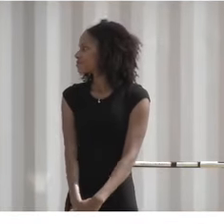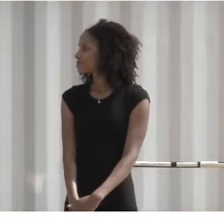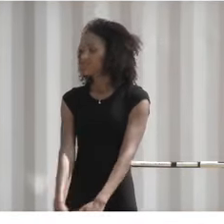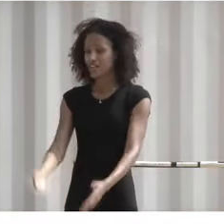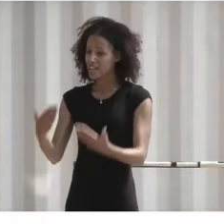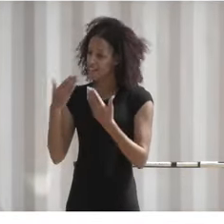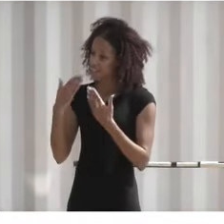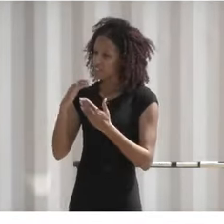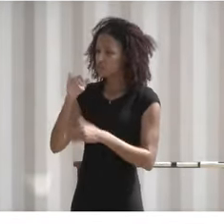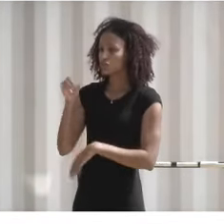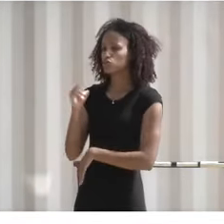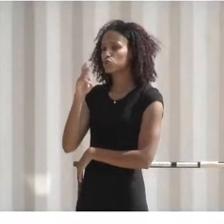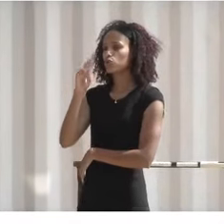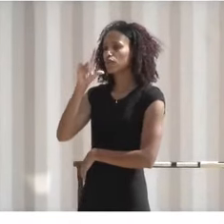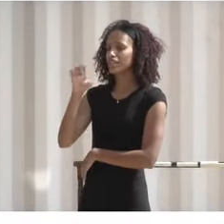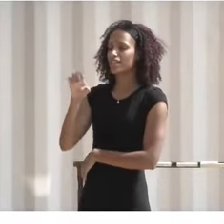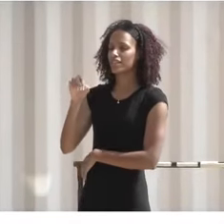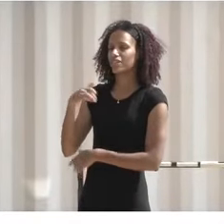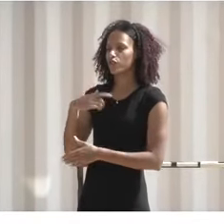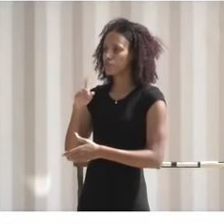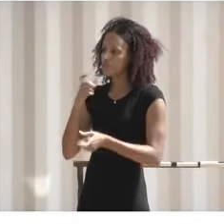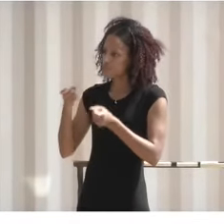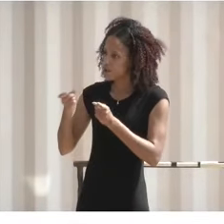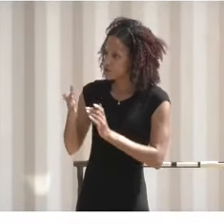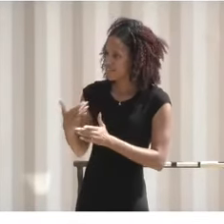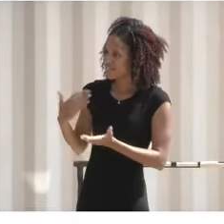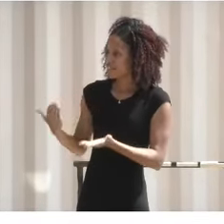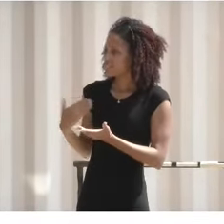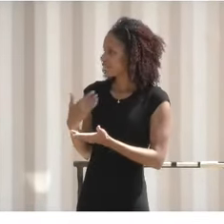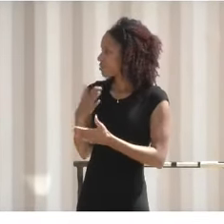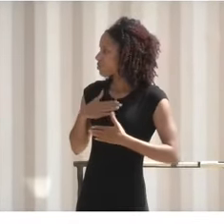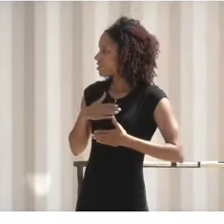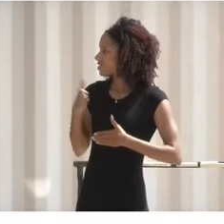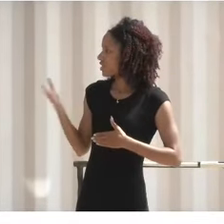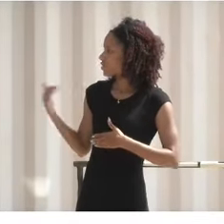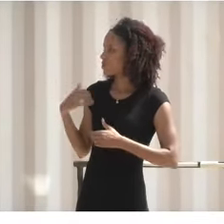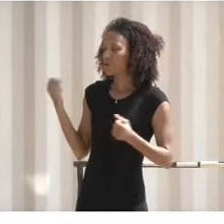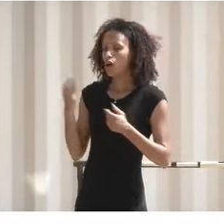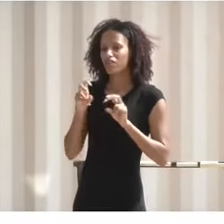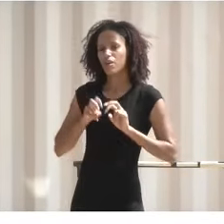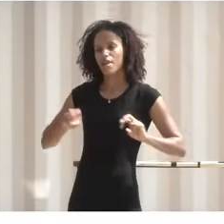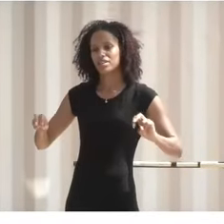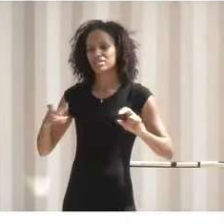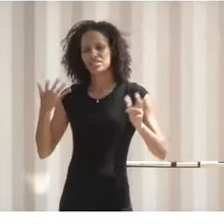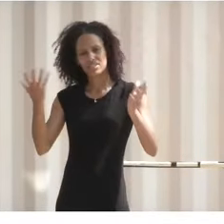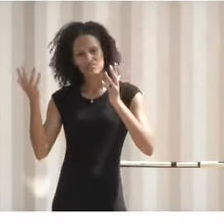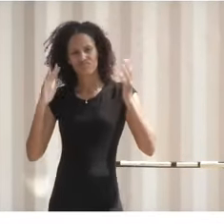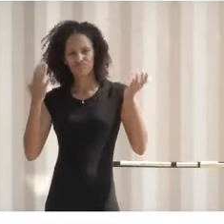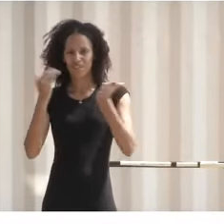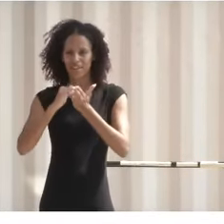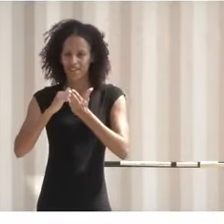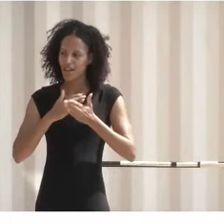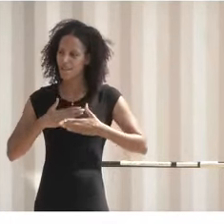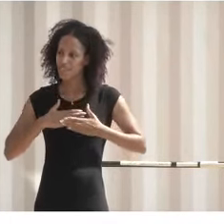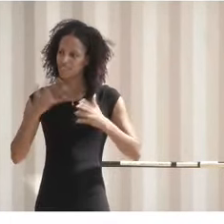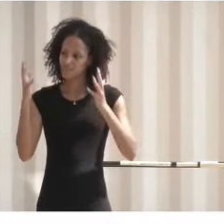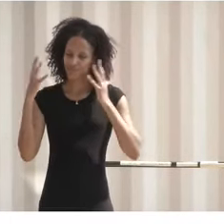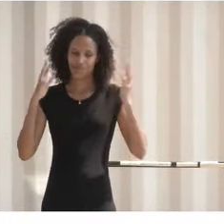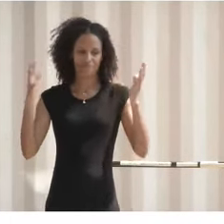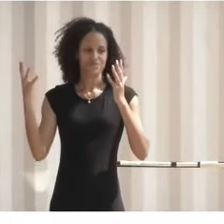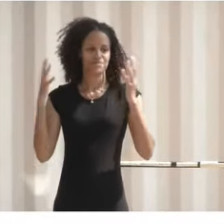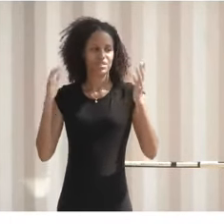And thank you, Julie Robinson, for doing a great job moderating. We really appreciate you. And all of our panelists, let's give another round of applause. That was